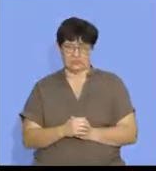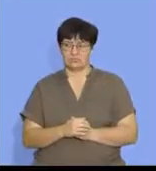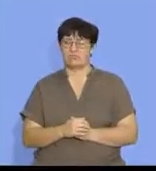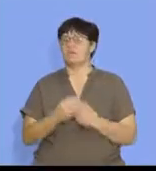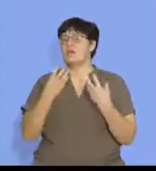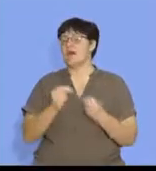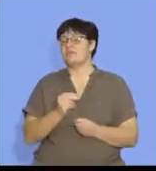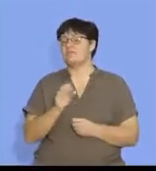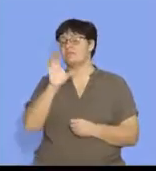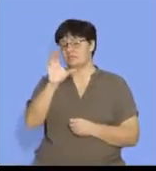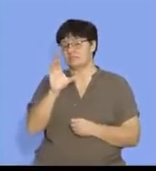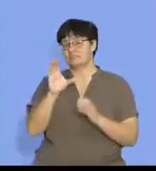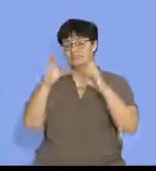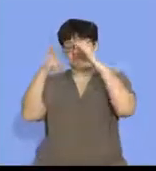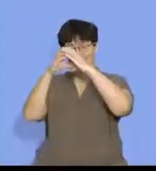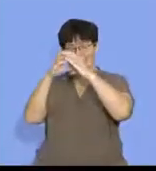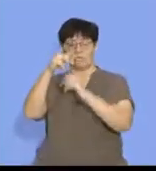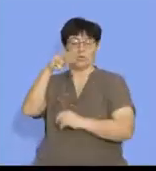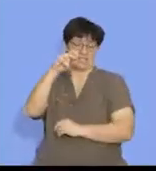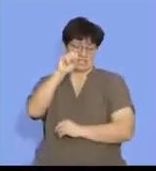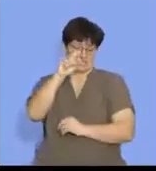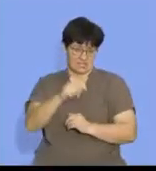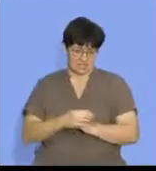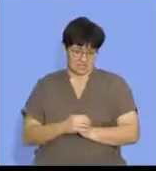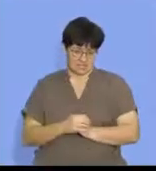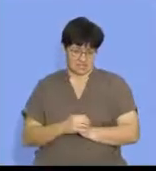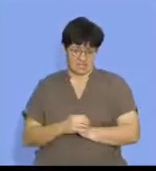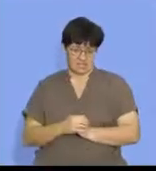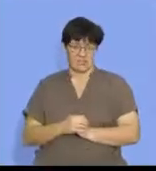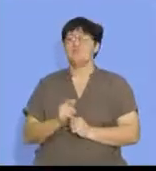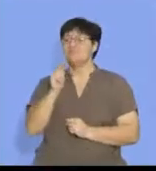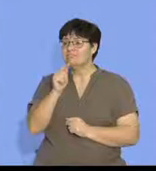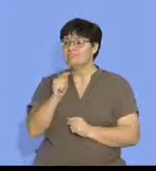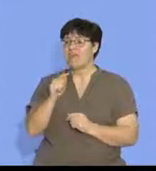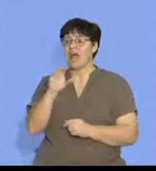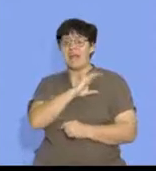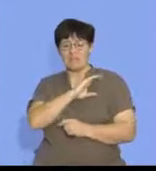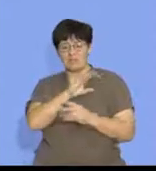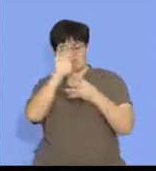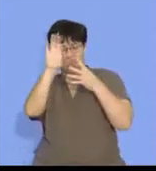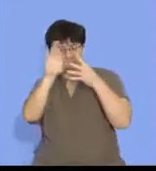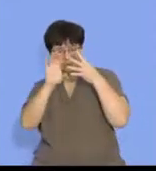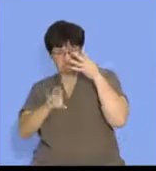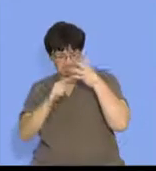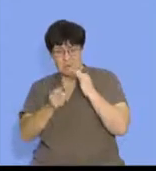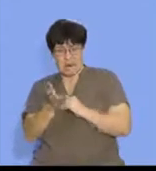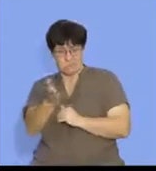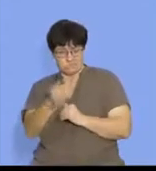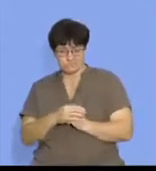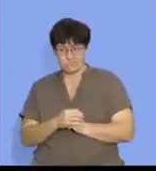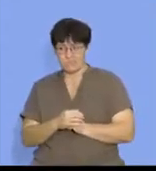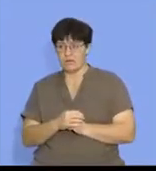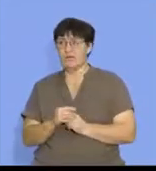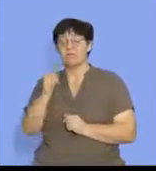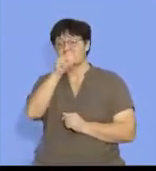my group of protists. And all these characteristics over here that I've got all belong to